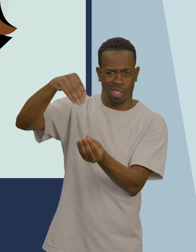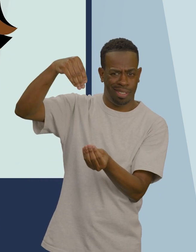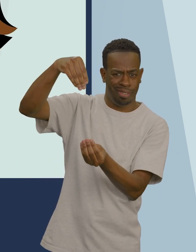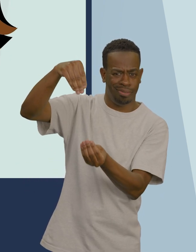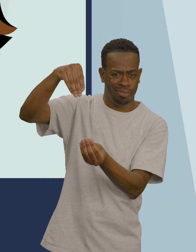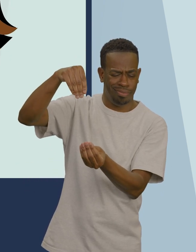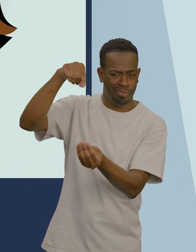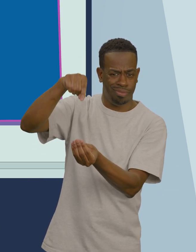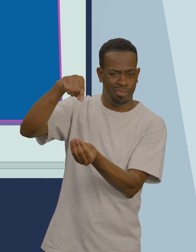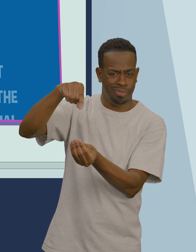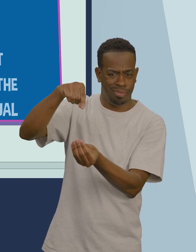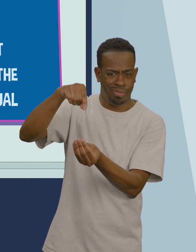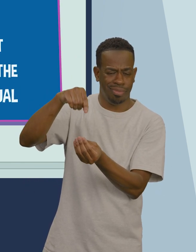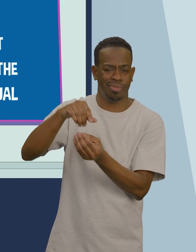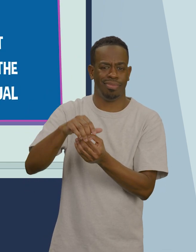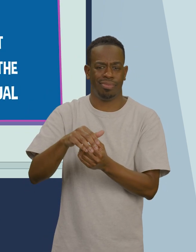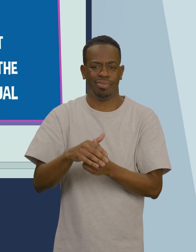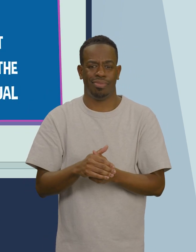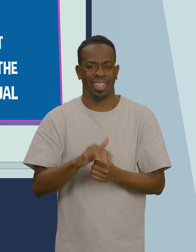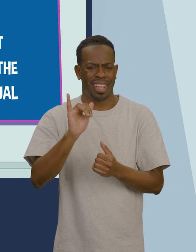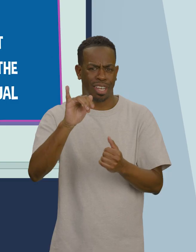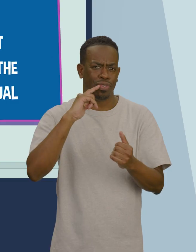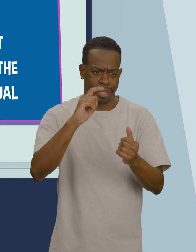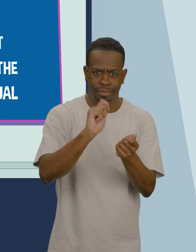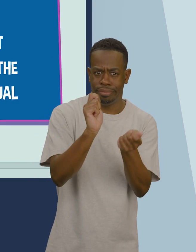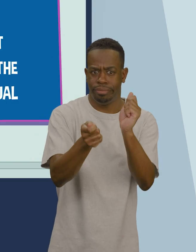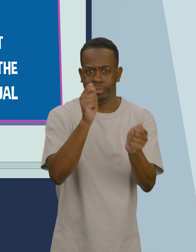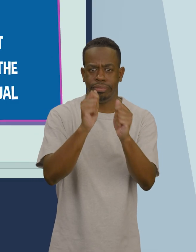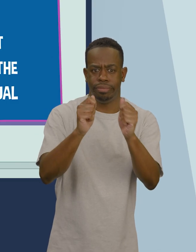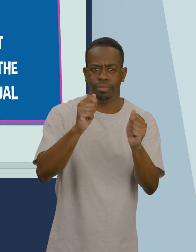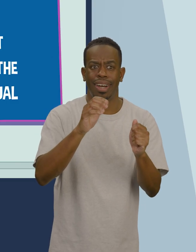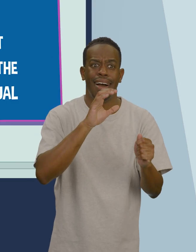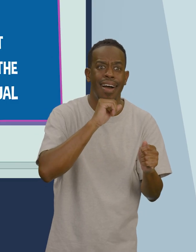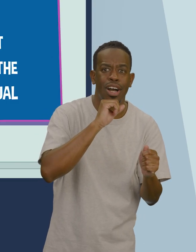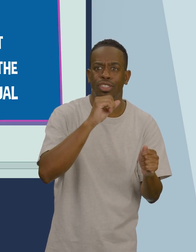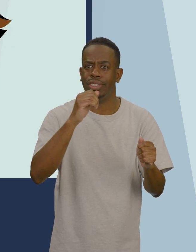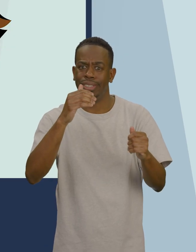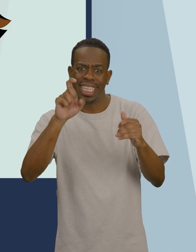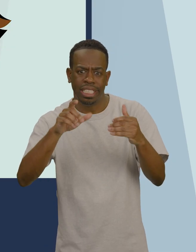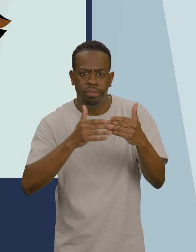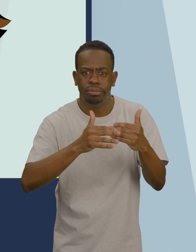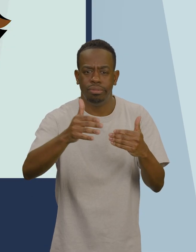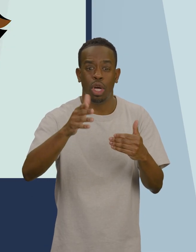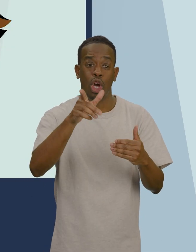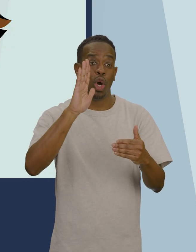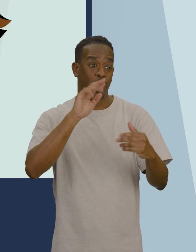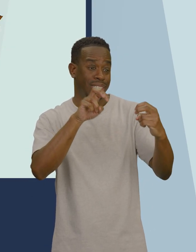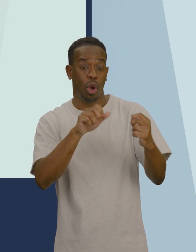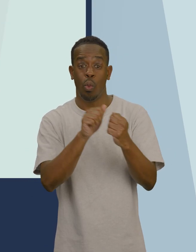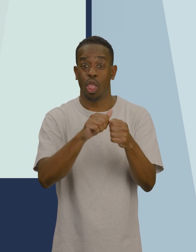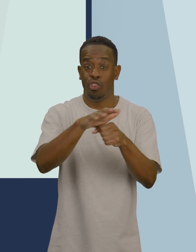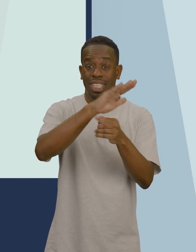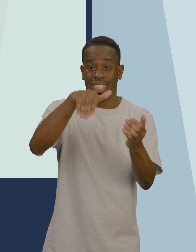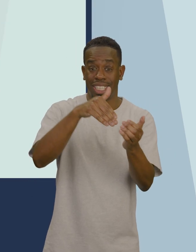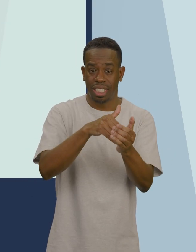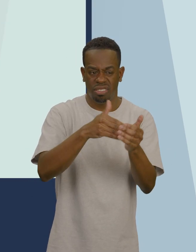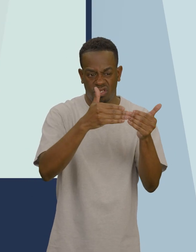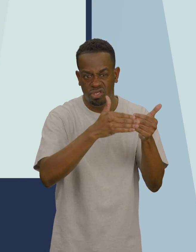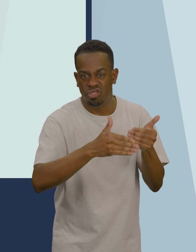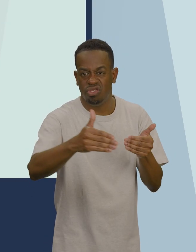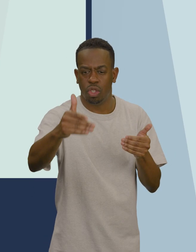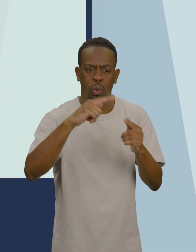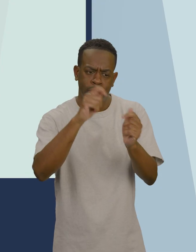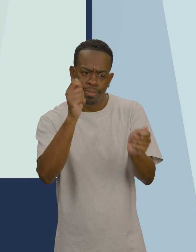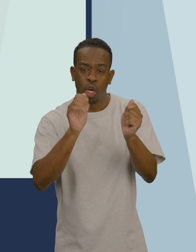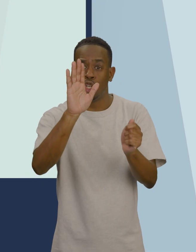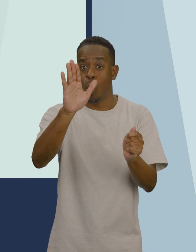is always considered a living document that changes as the needs and age of the individual do. And you will meet with the Regional Center many times throughout your life